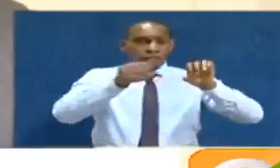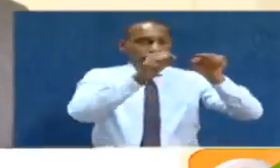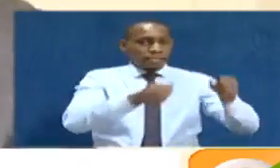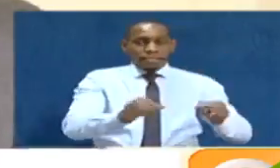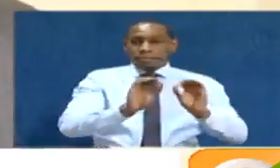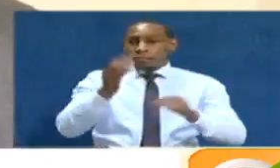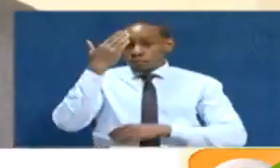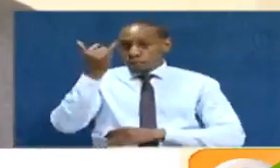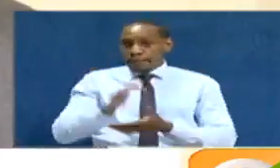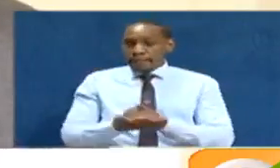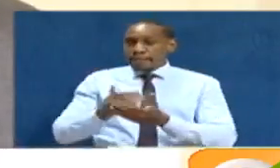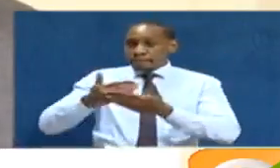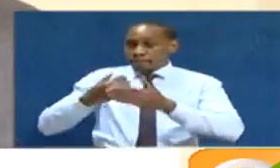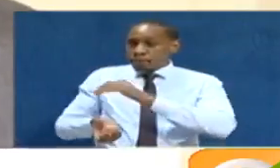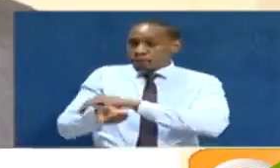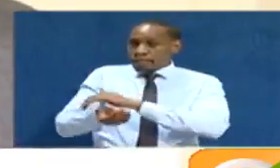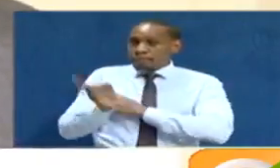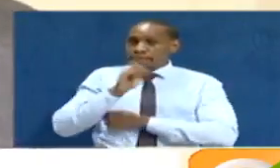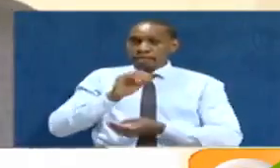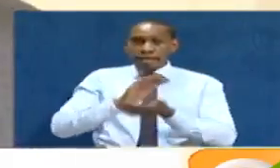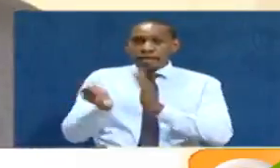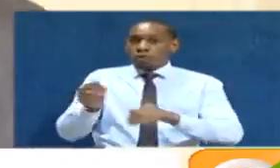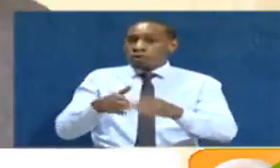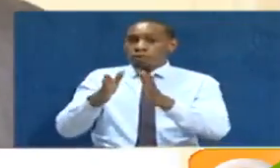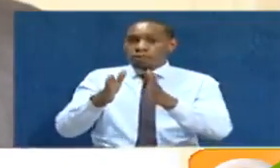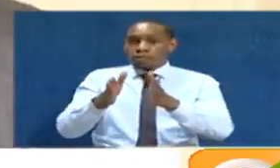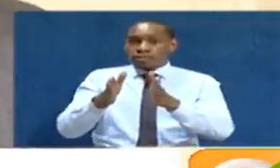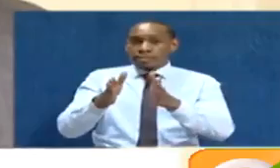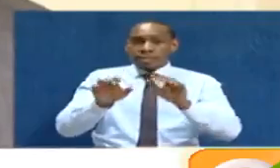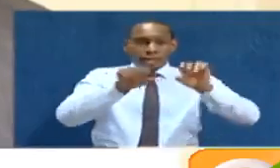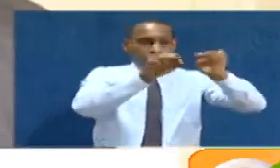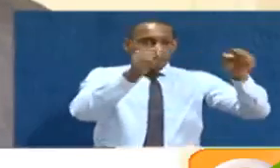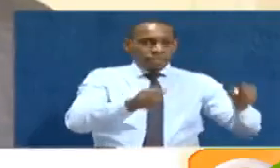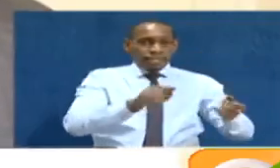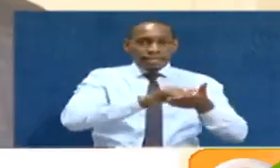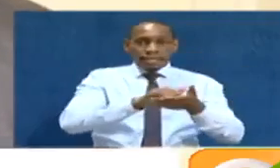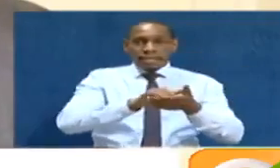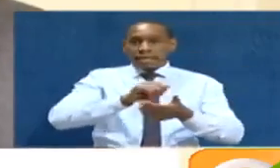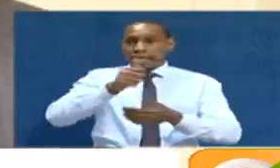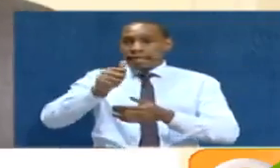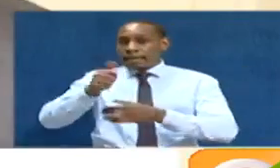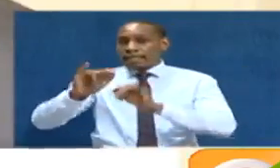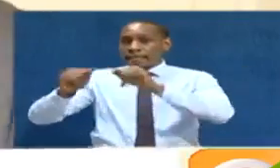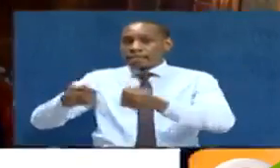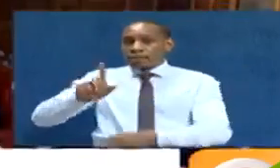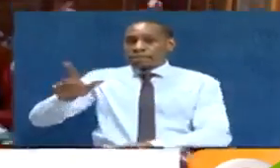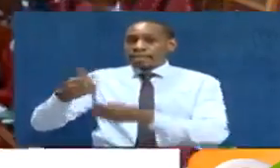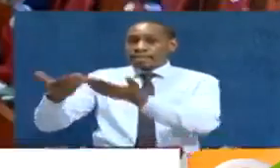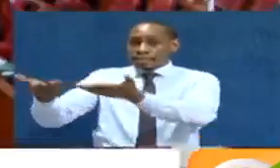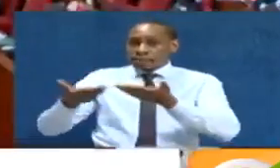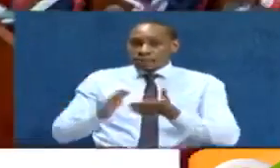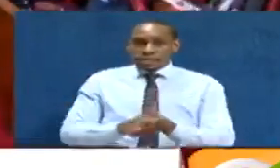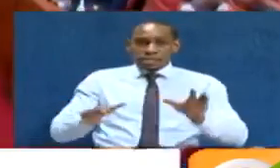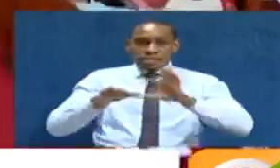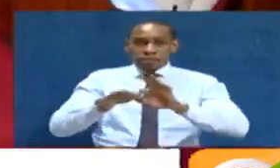system. Because as I have explained, there is no space within the laid out system where a foreign bill can come into play. The